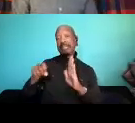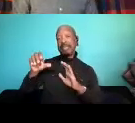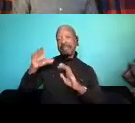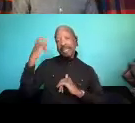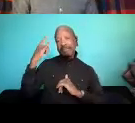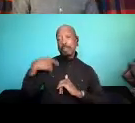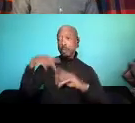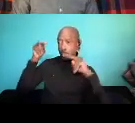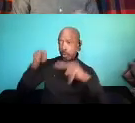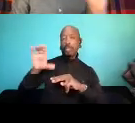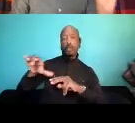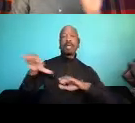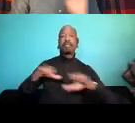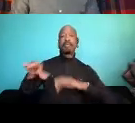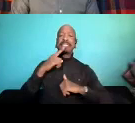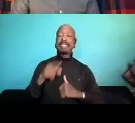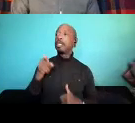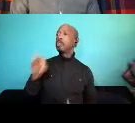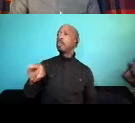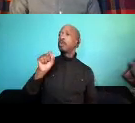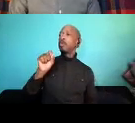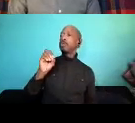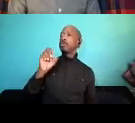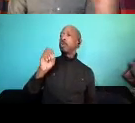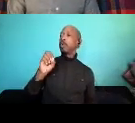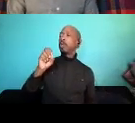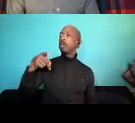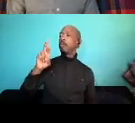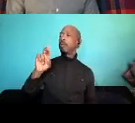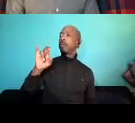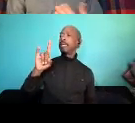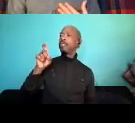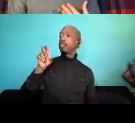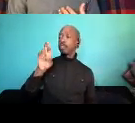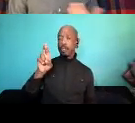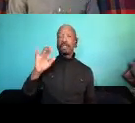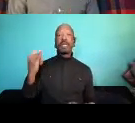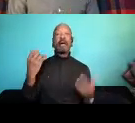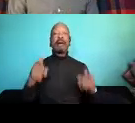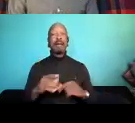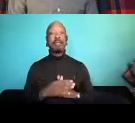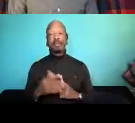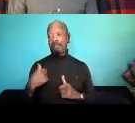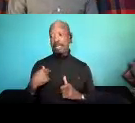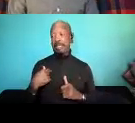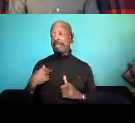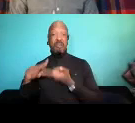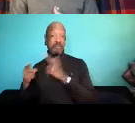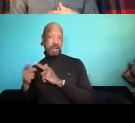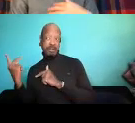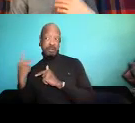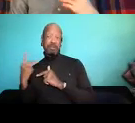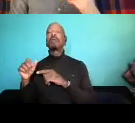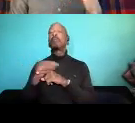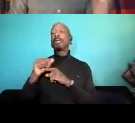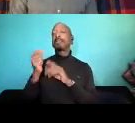you're a sole proprietor. Now what happens if a friend and I start practicing law together? Even if